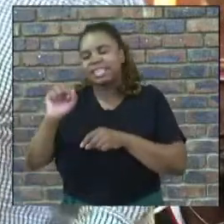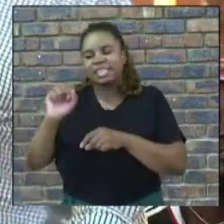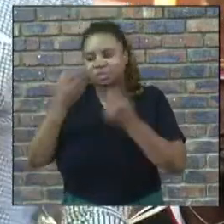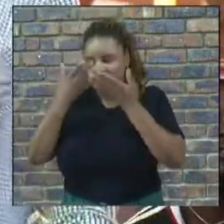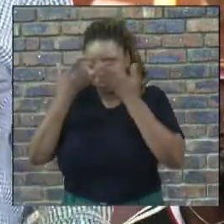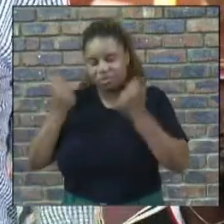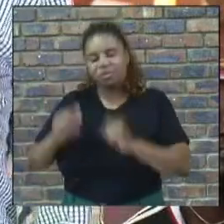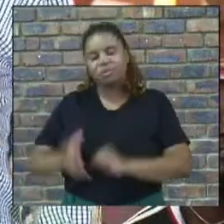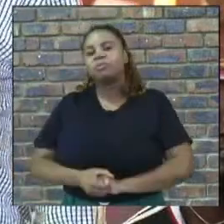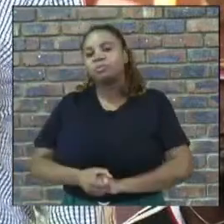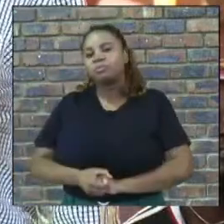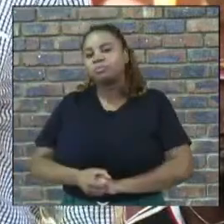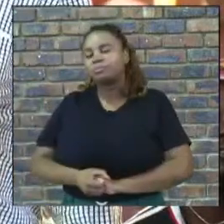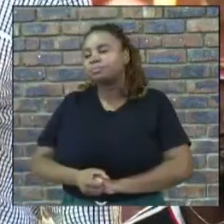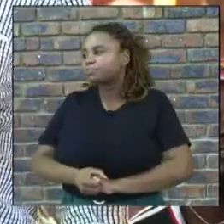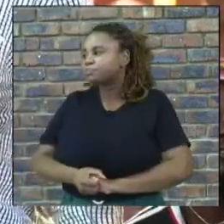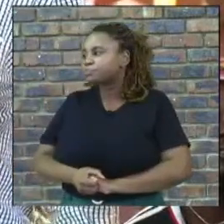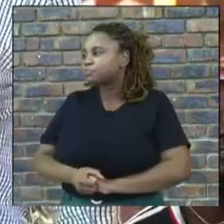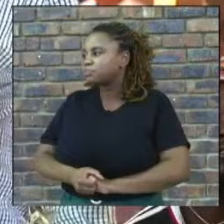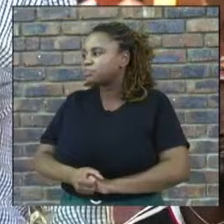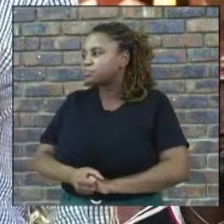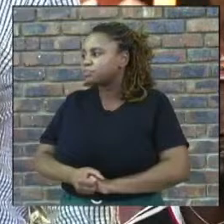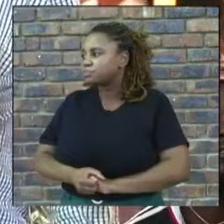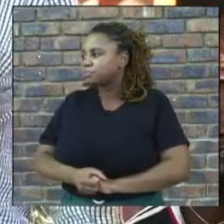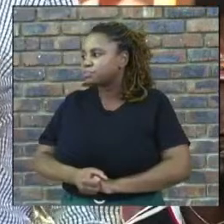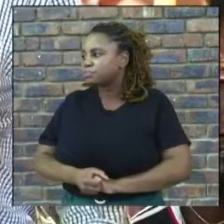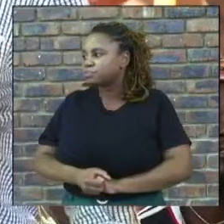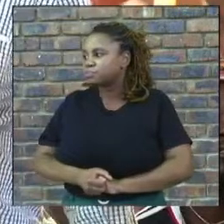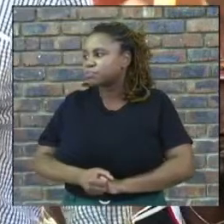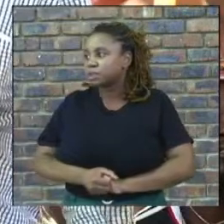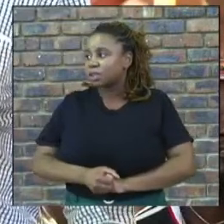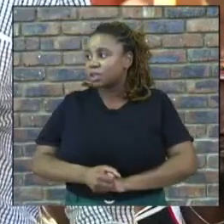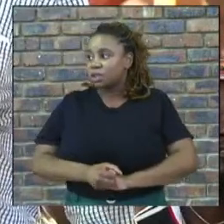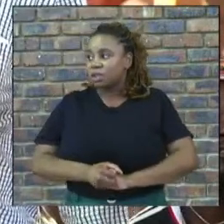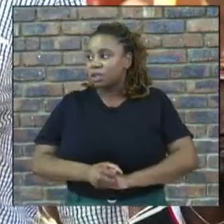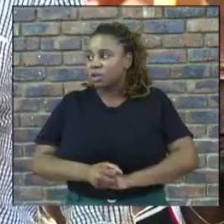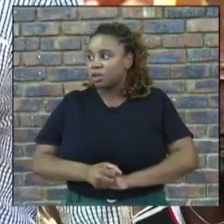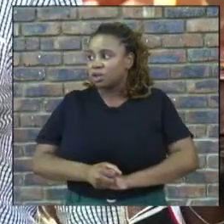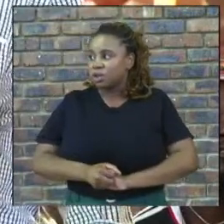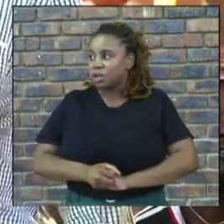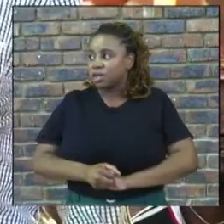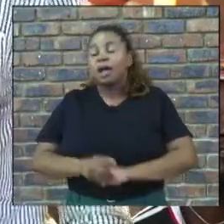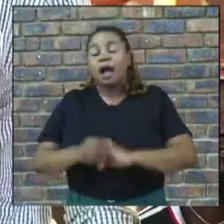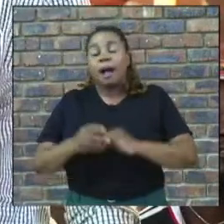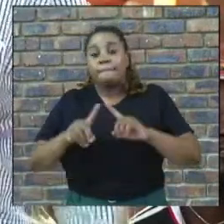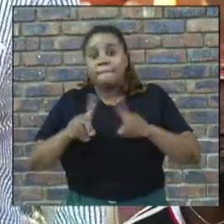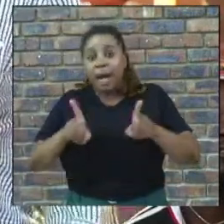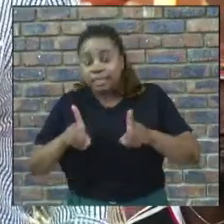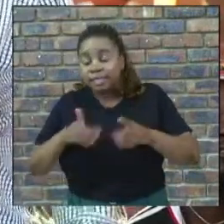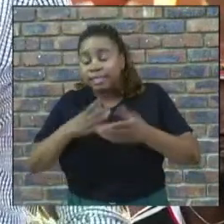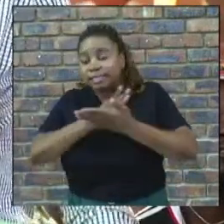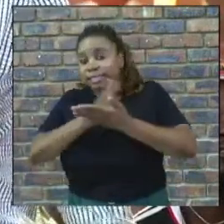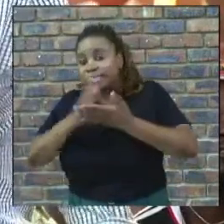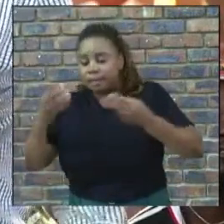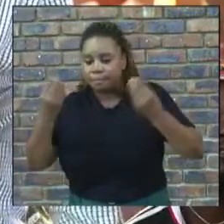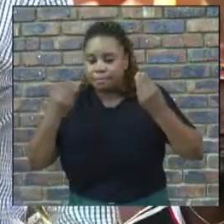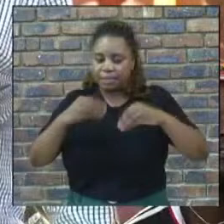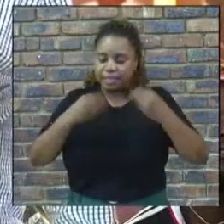le mo batho ba o rekisa small business ba ka funding at e nothing aware ka yona